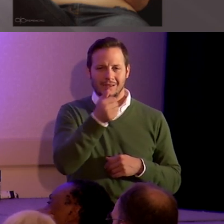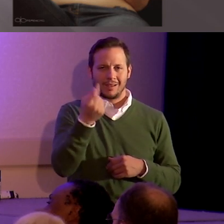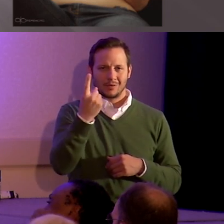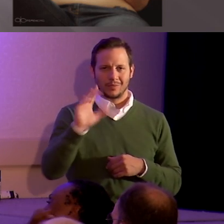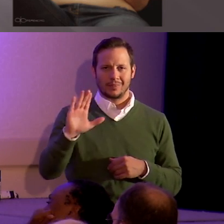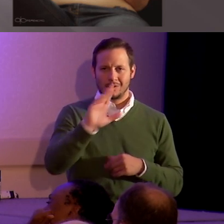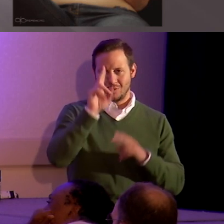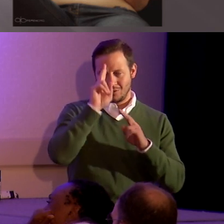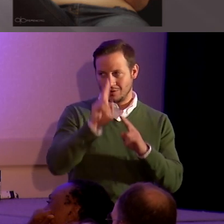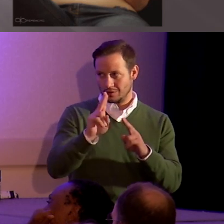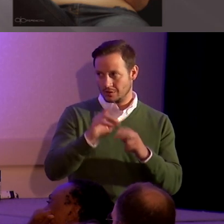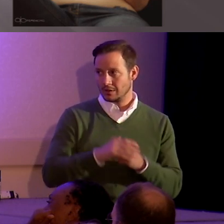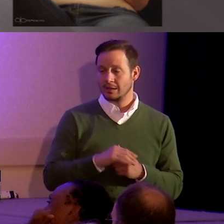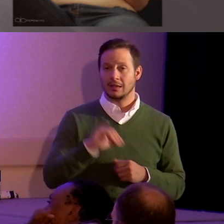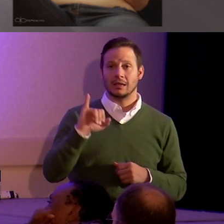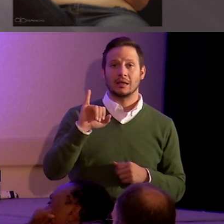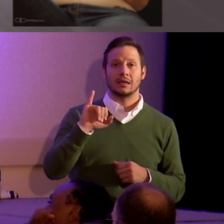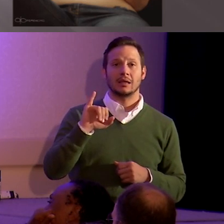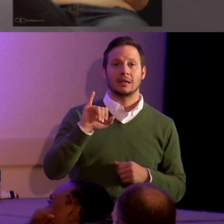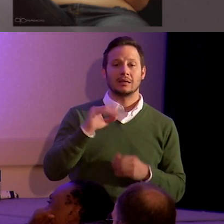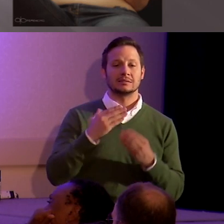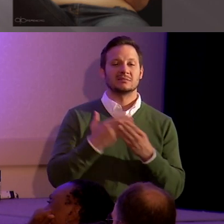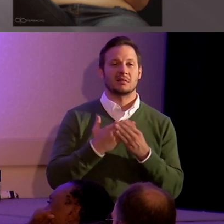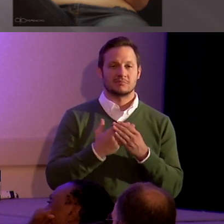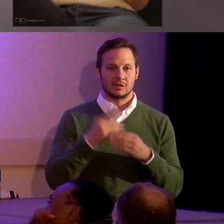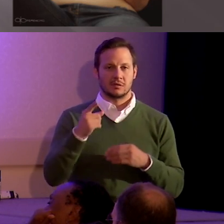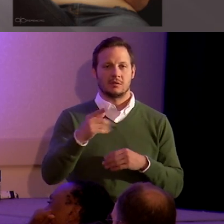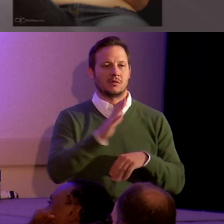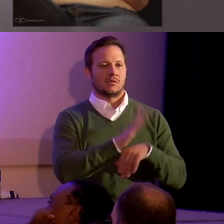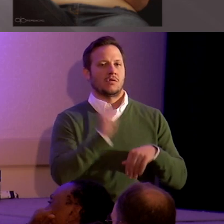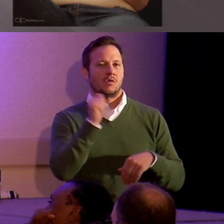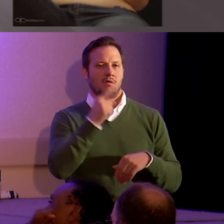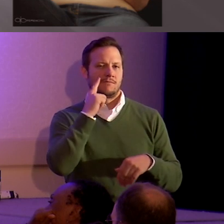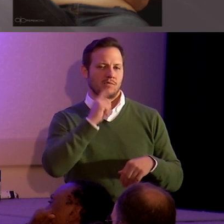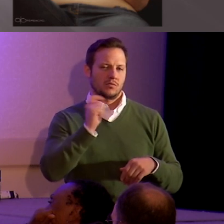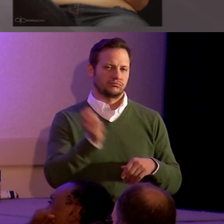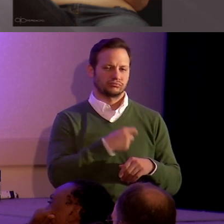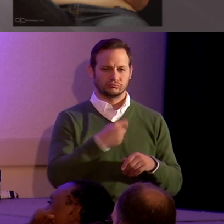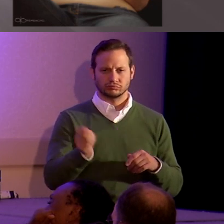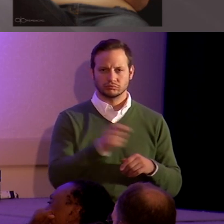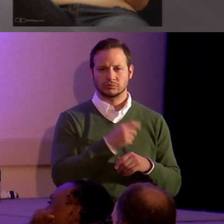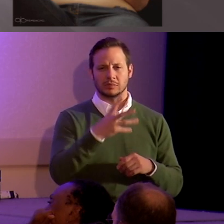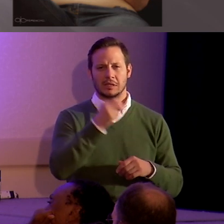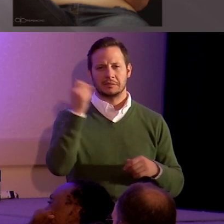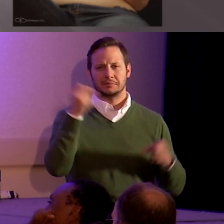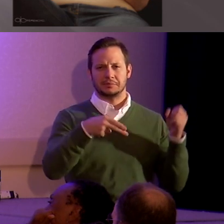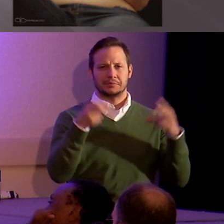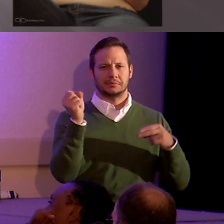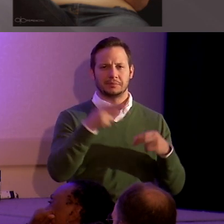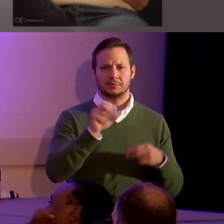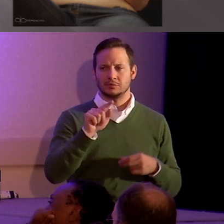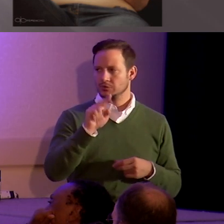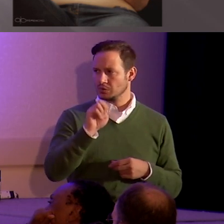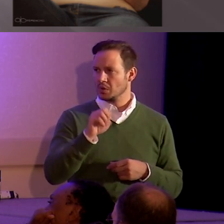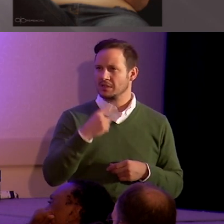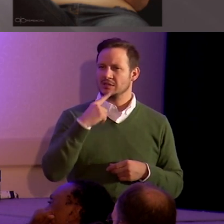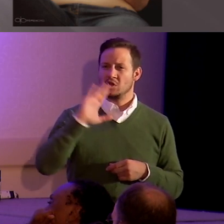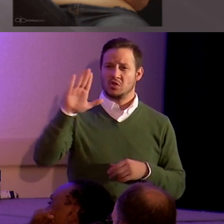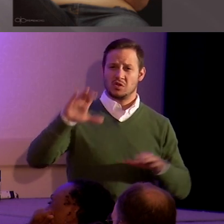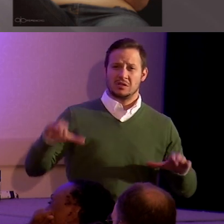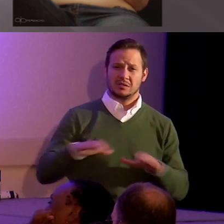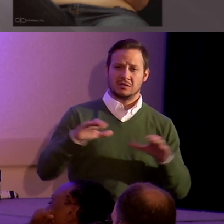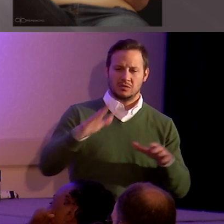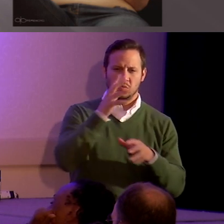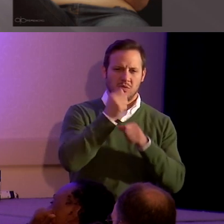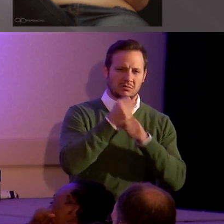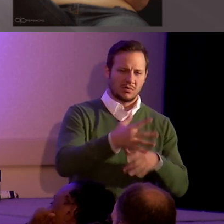Islamic cleric called for her flogging and stoning, and he said her actions would bring misfortune by causing disease and disasters